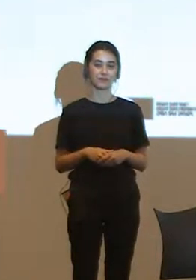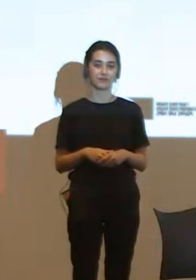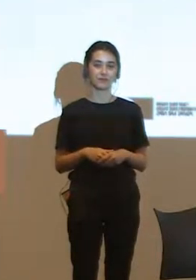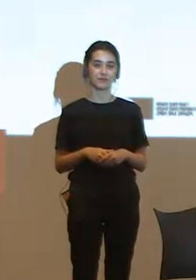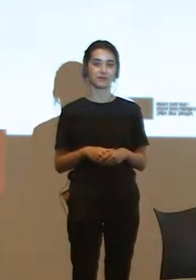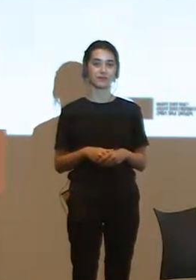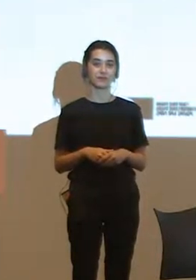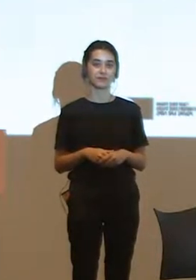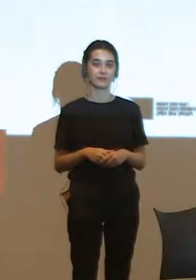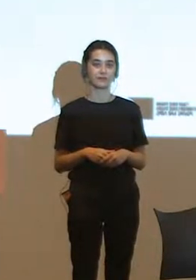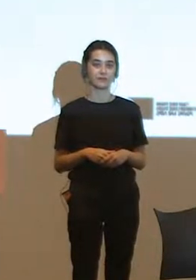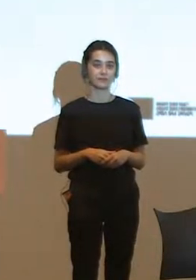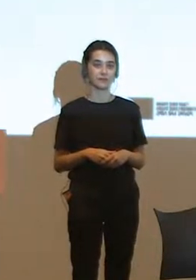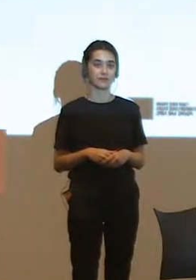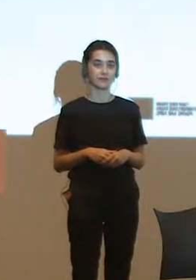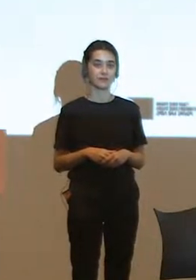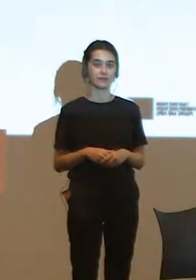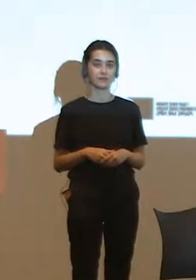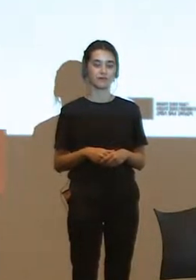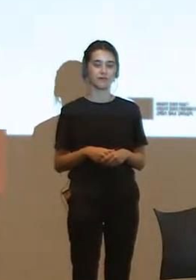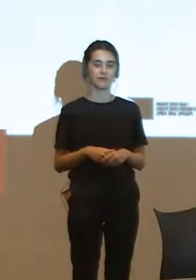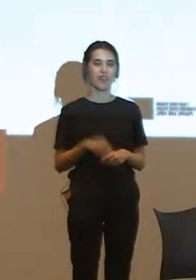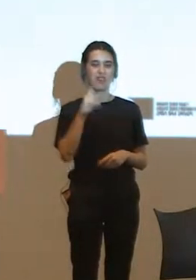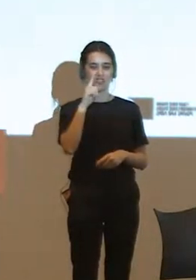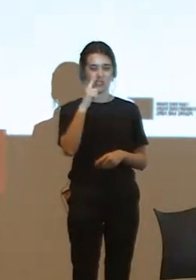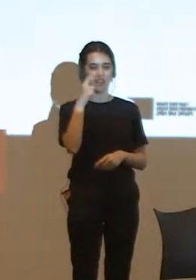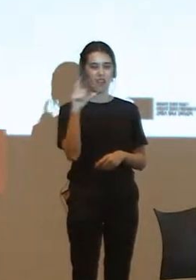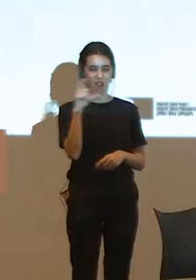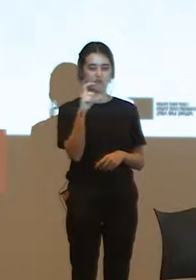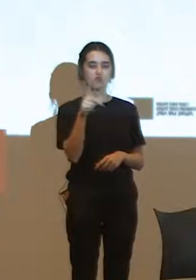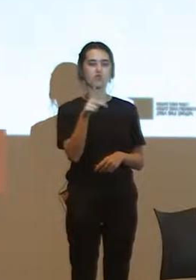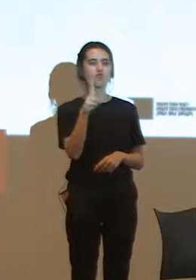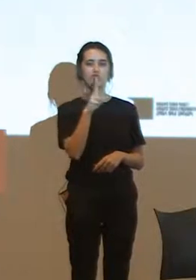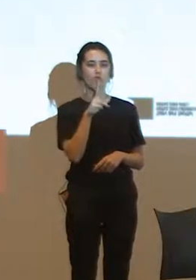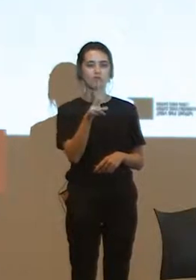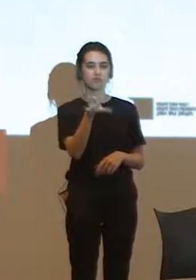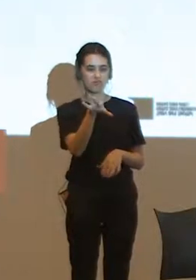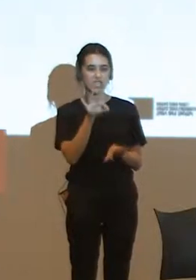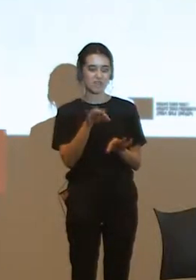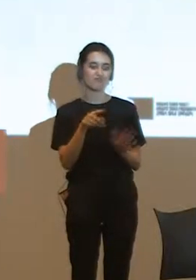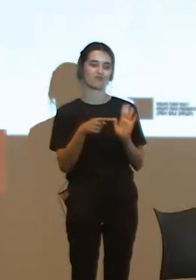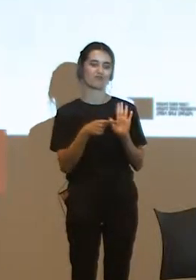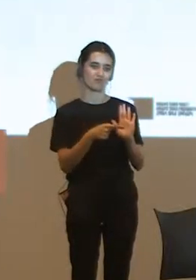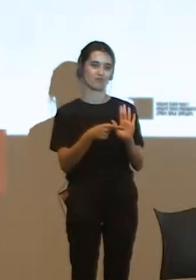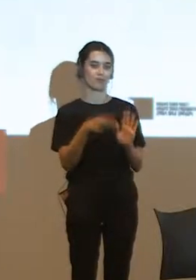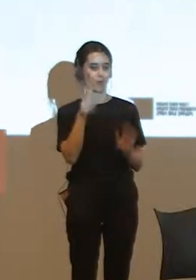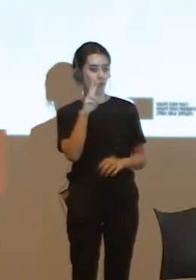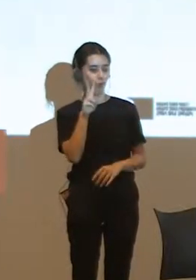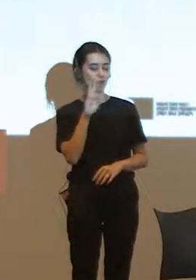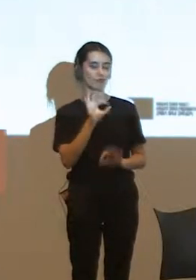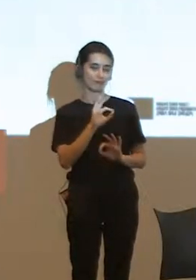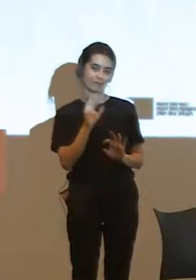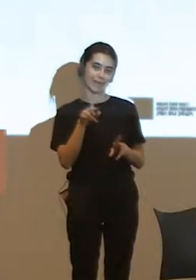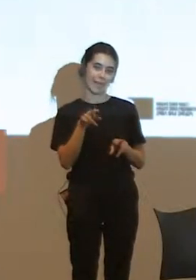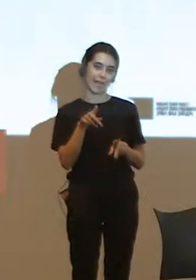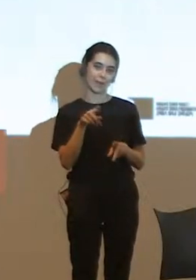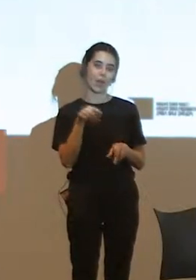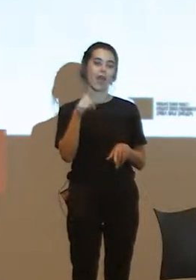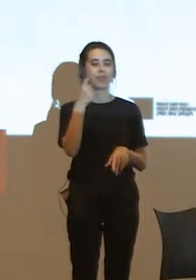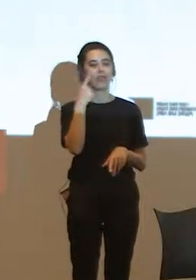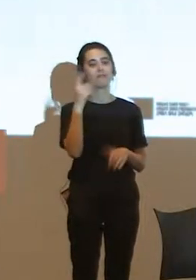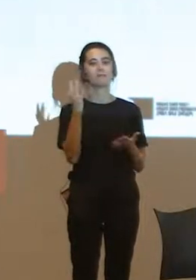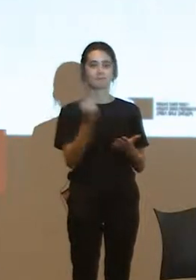election april the current governing party won however if you look at the lies and the changing of the electoral